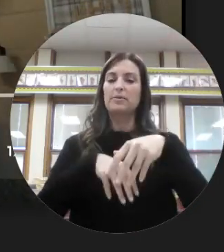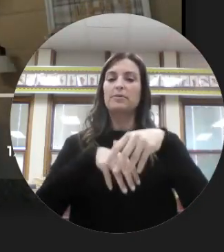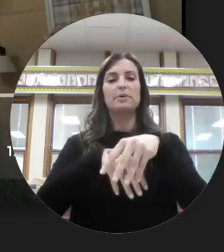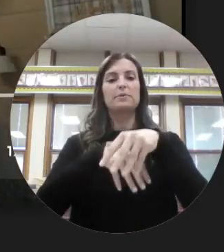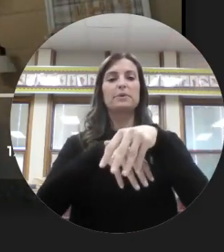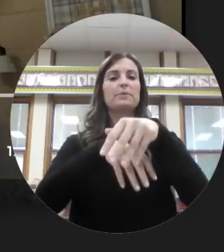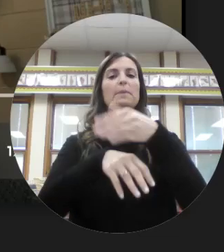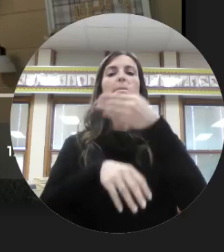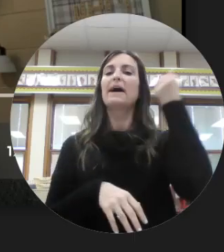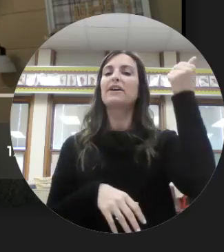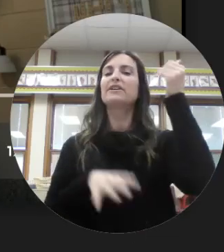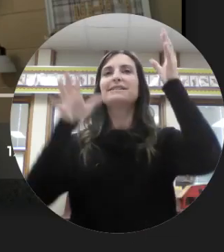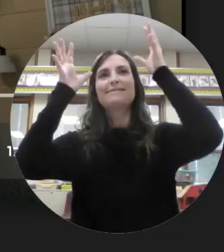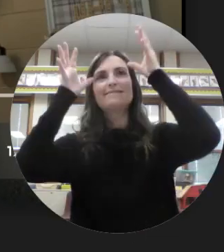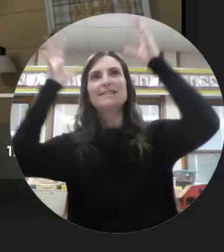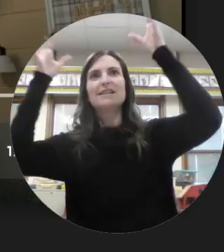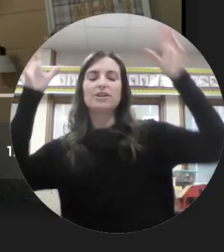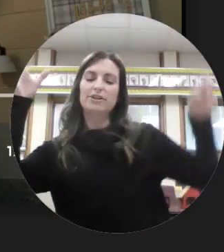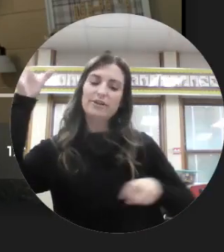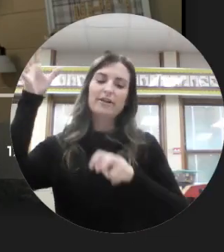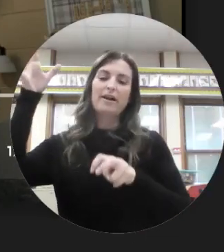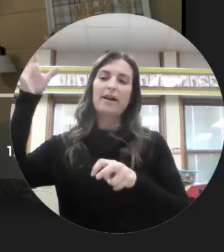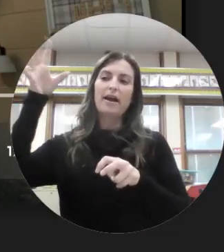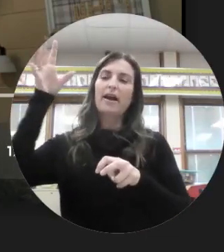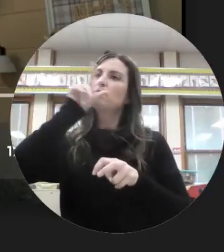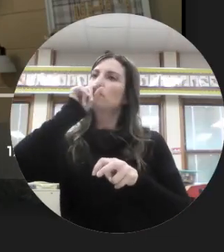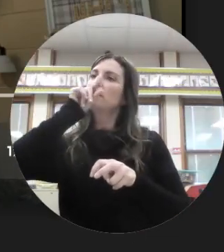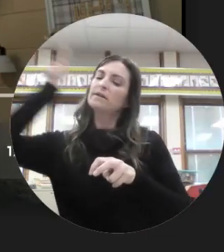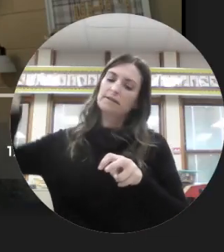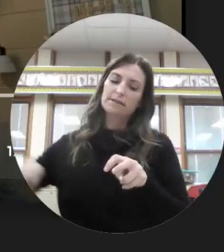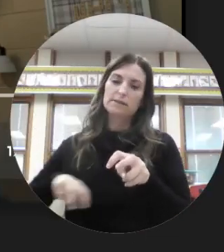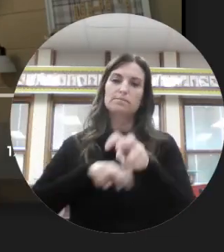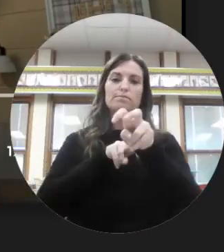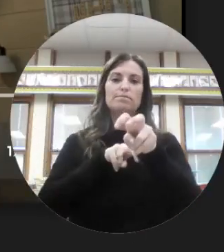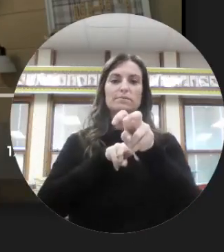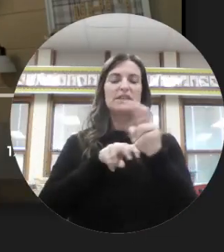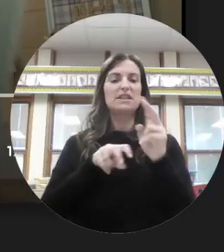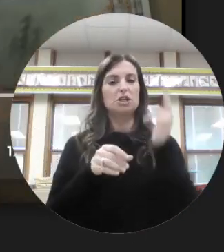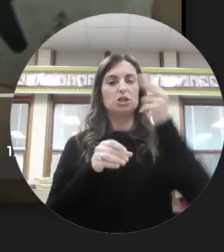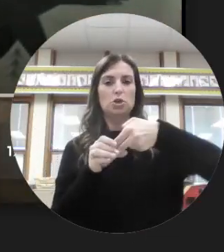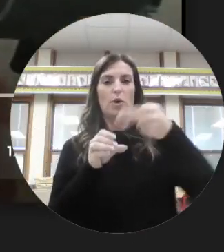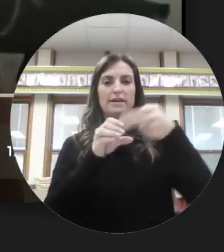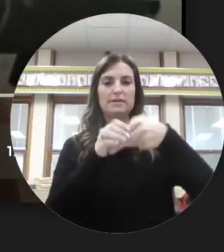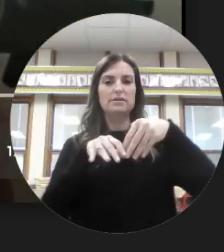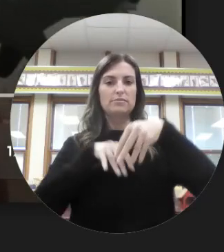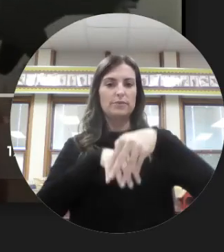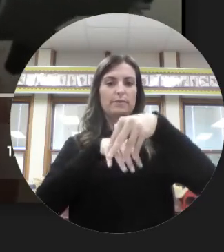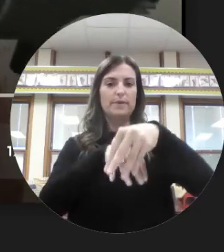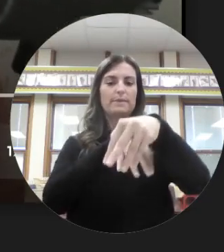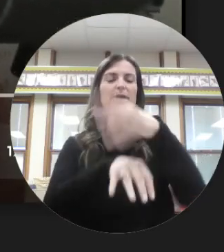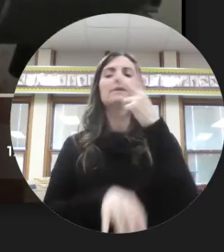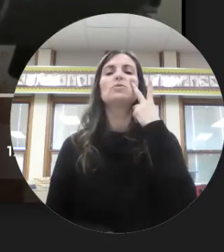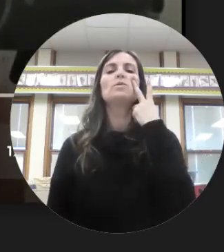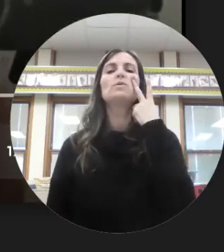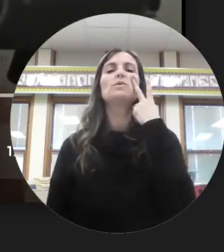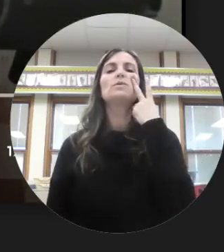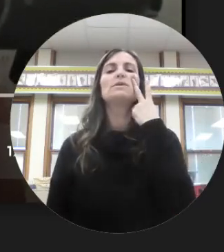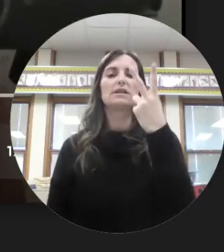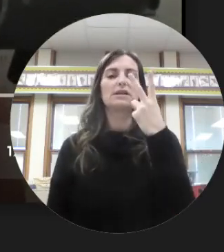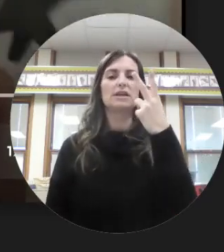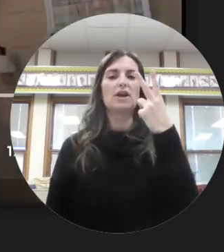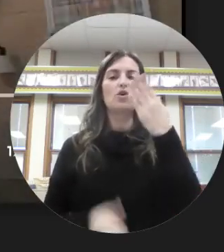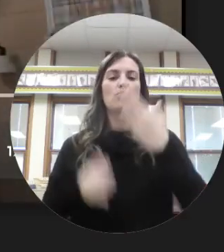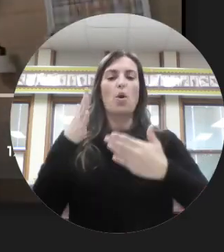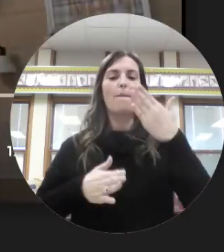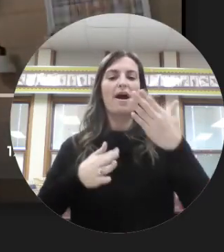grander as deer and raccoons and birds and all kinds of other animals joined in. Everyone wanted to see the robot